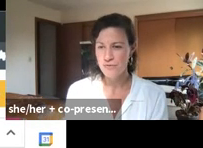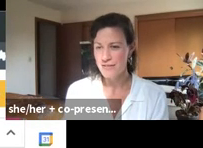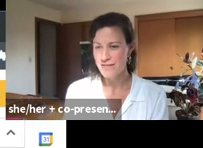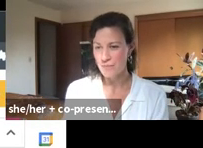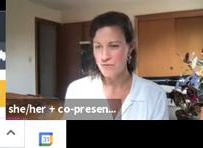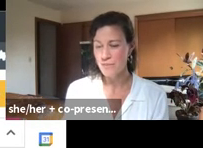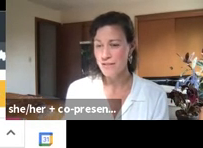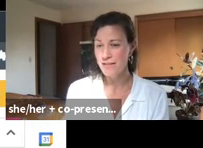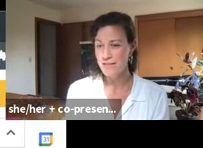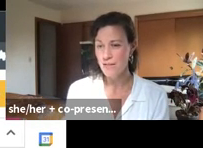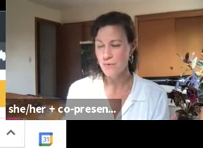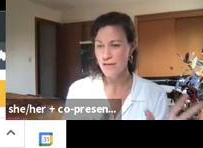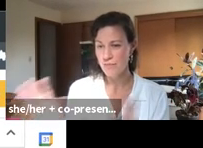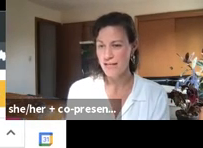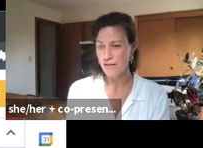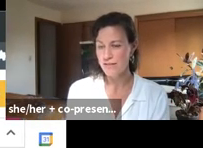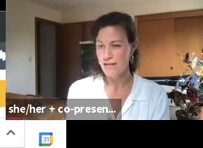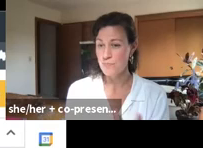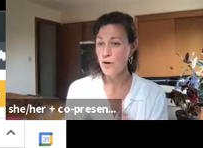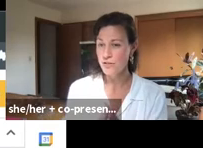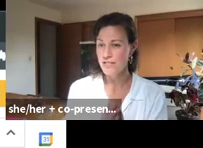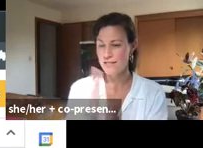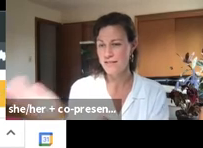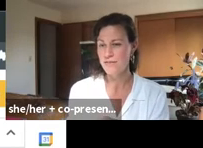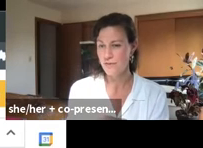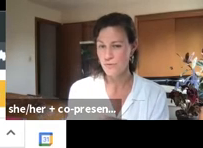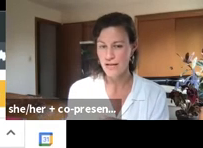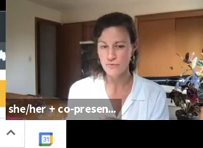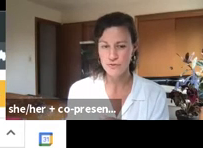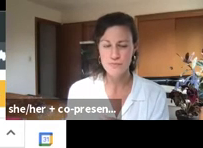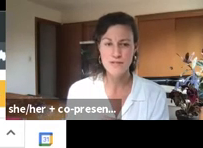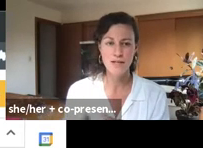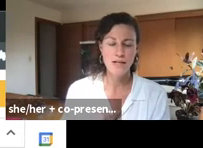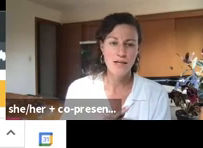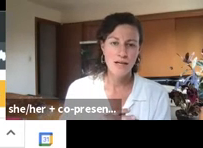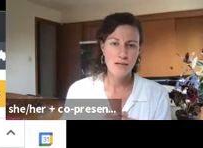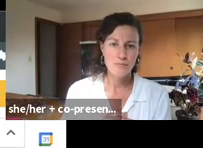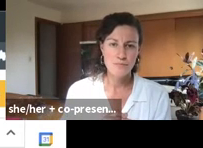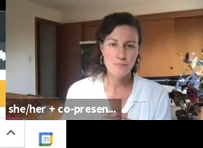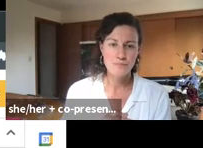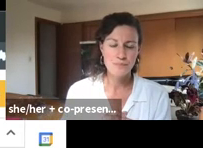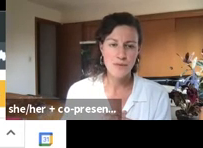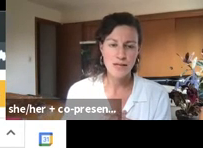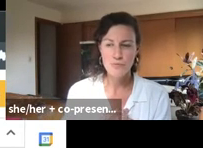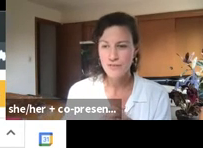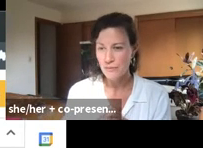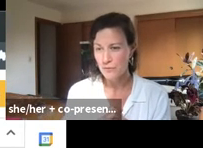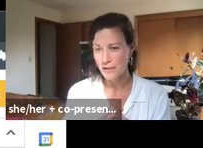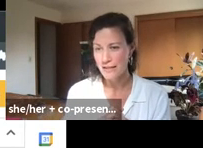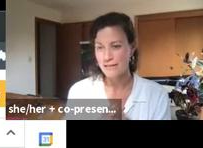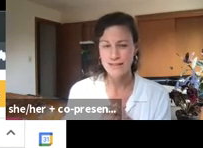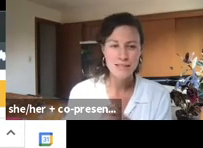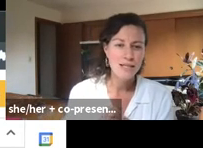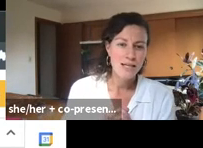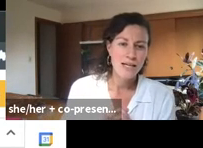walk through this step. So I'm going to separate everybody out as partners into different breakout rooms. And hopefully that will